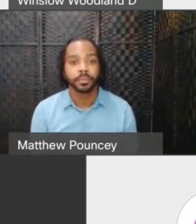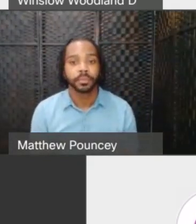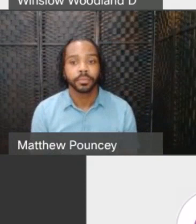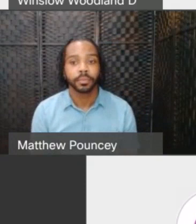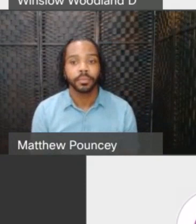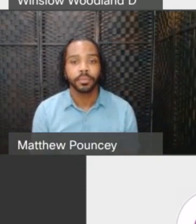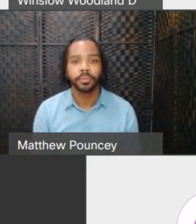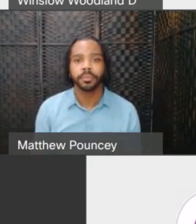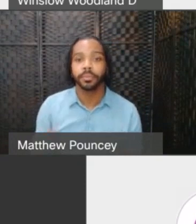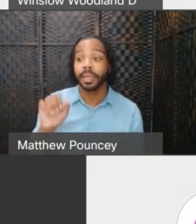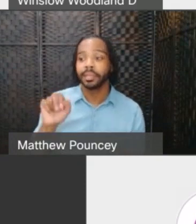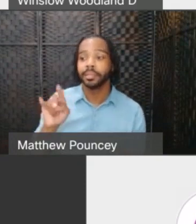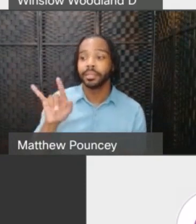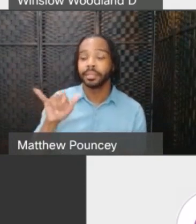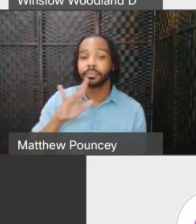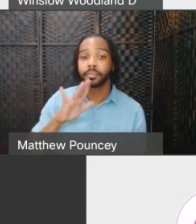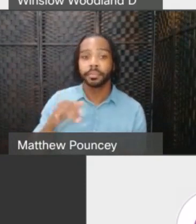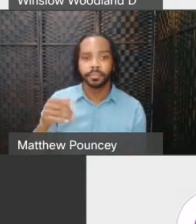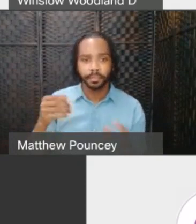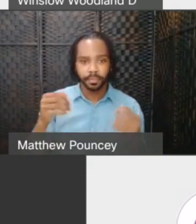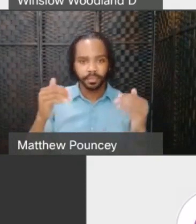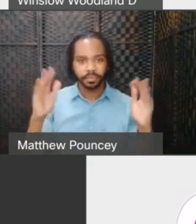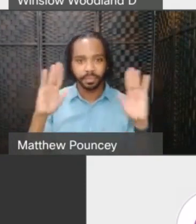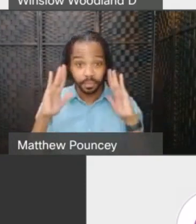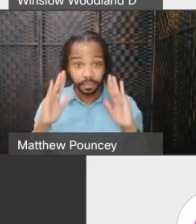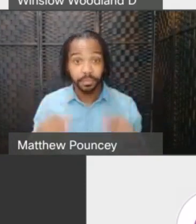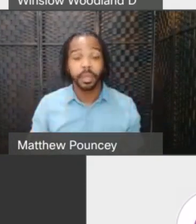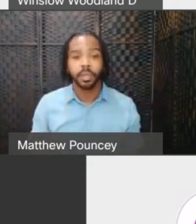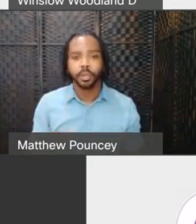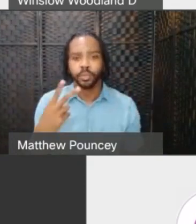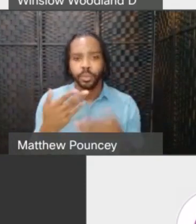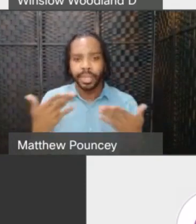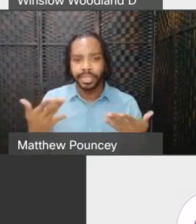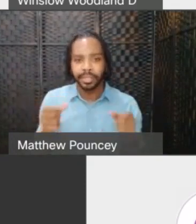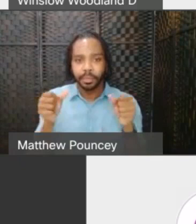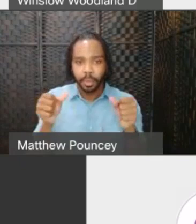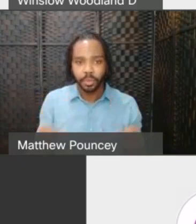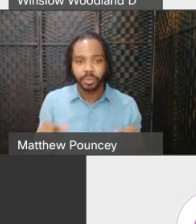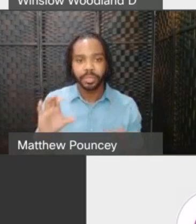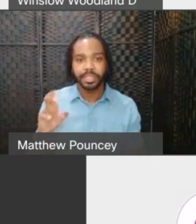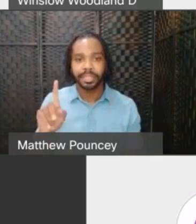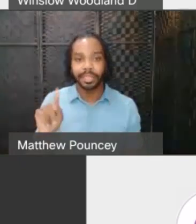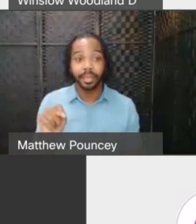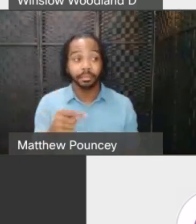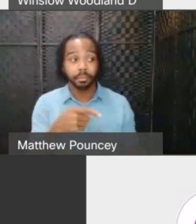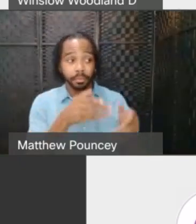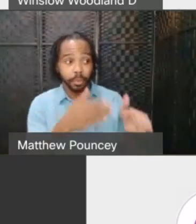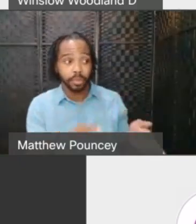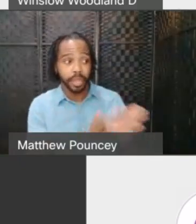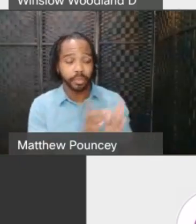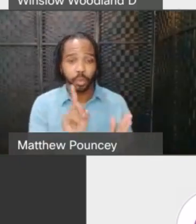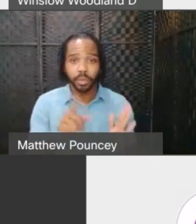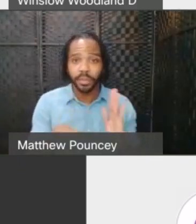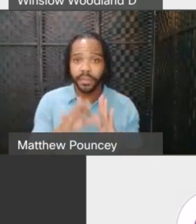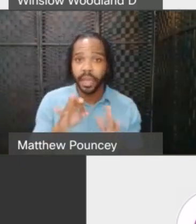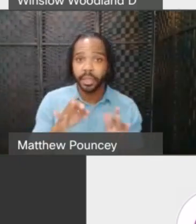And so just to bring people's attention to it, there are two things that have been posted in the chat. Person asked about where they can find the